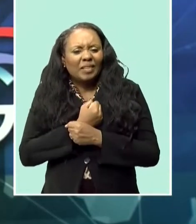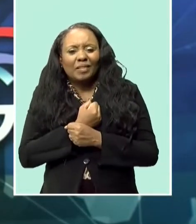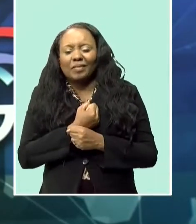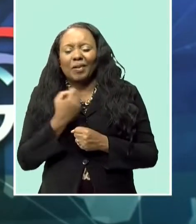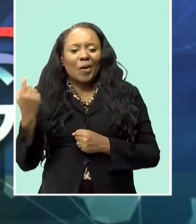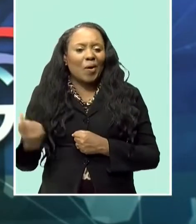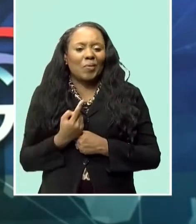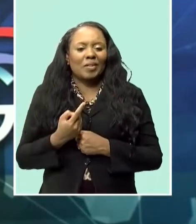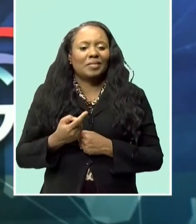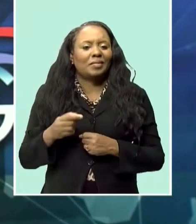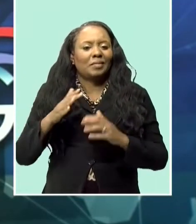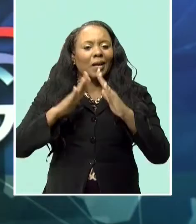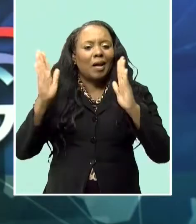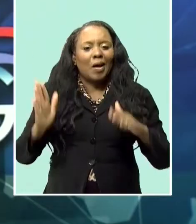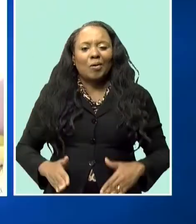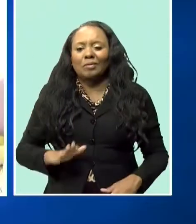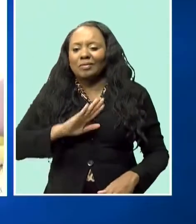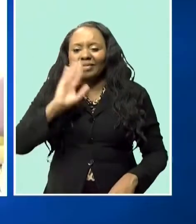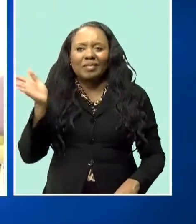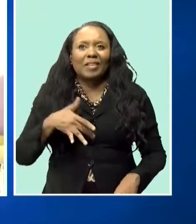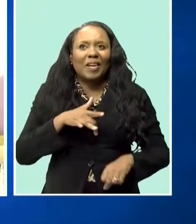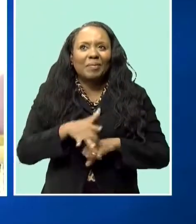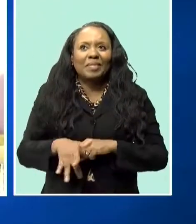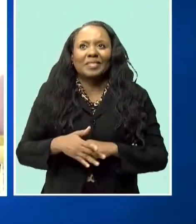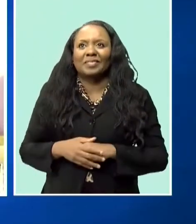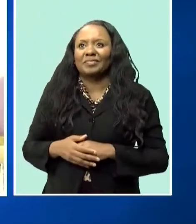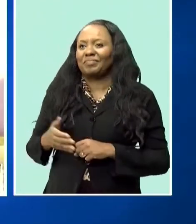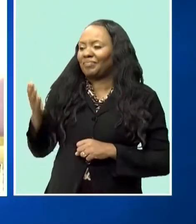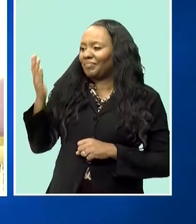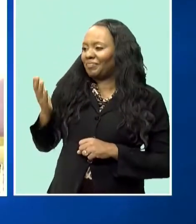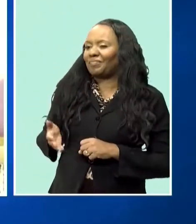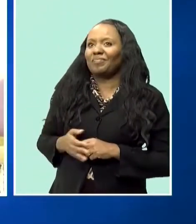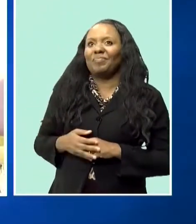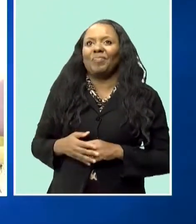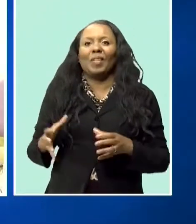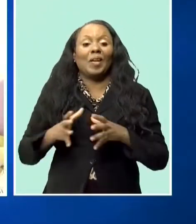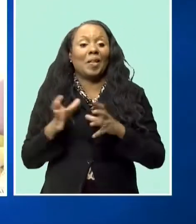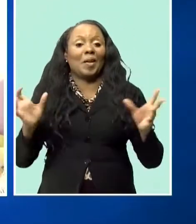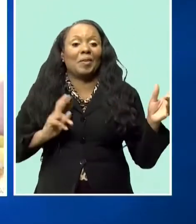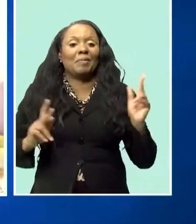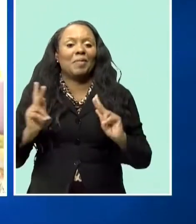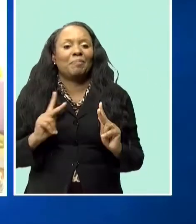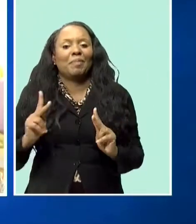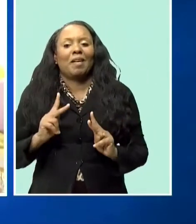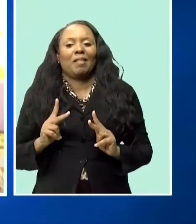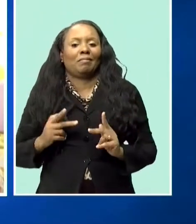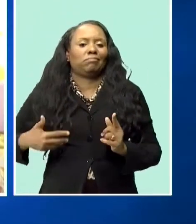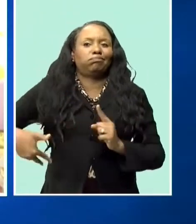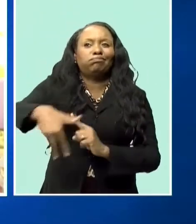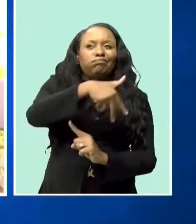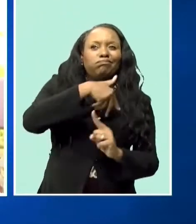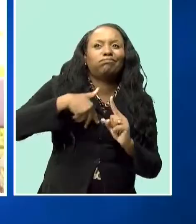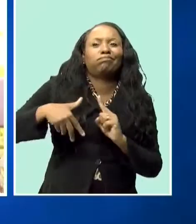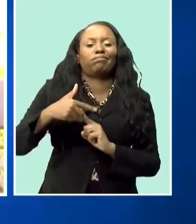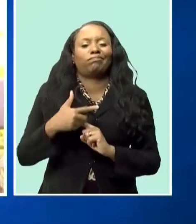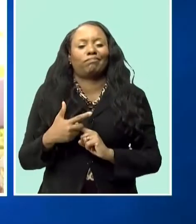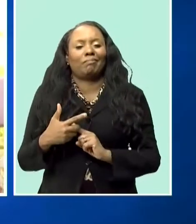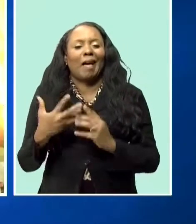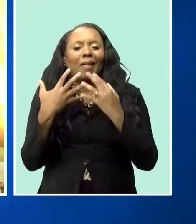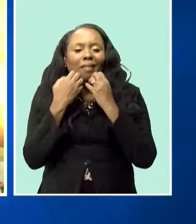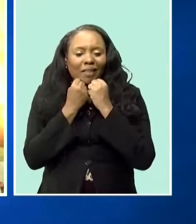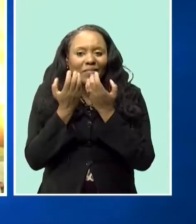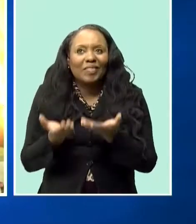never empty. She's surrounded by a whole lot of people who really love her. Okay. And she sees them